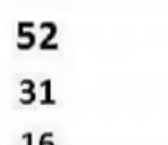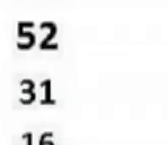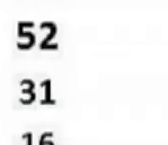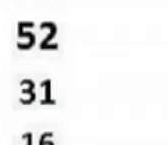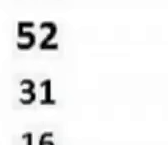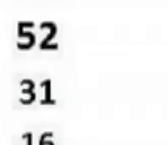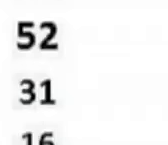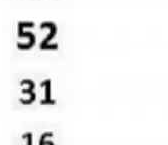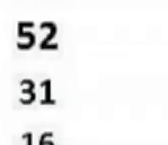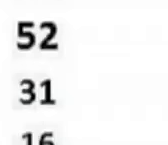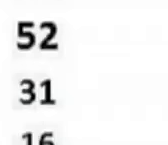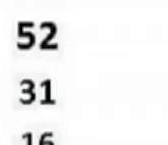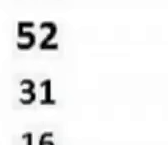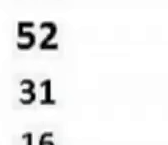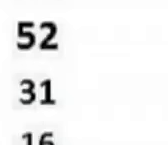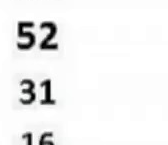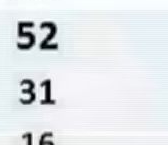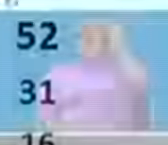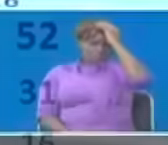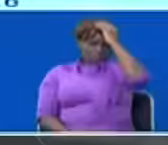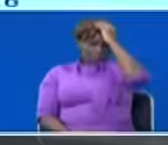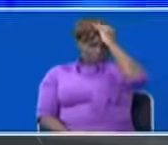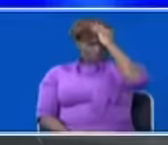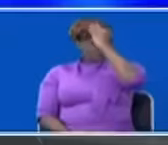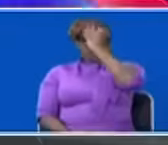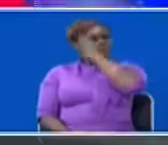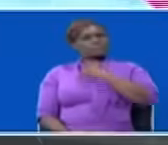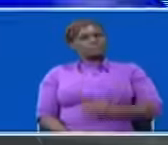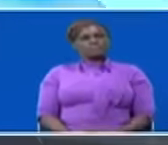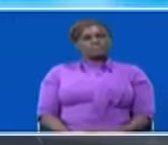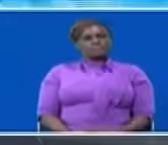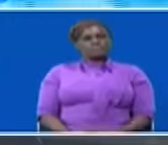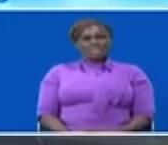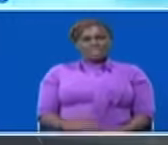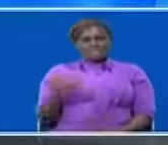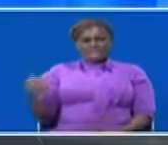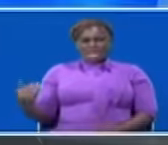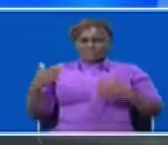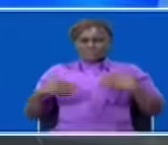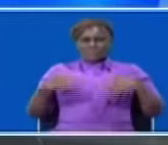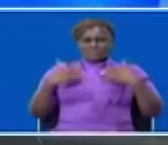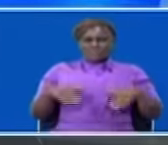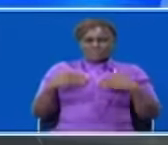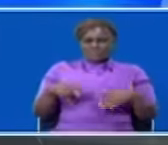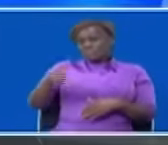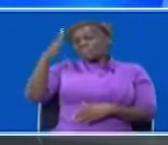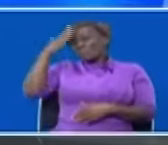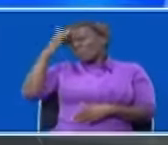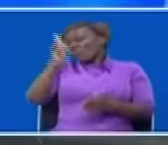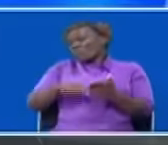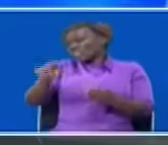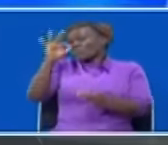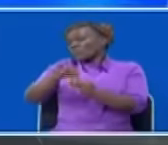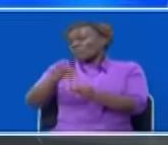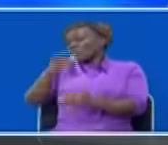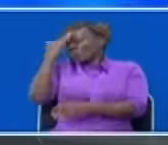one that is really interesting. And it's not quite the number, but it does quite tell you about these young people versus the old ones and whether they knew what they were getting